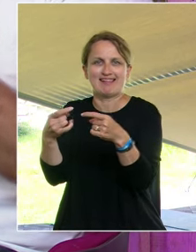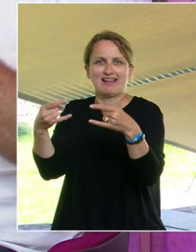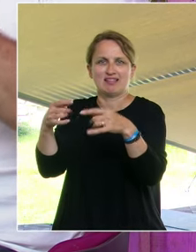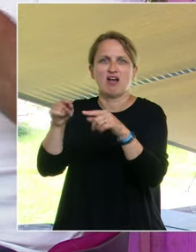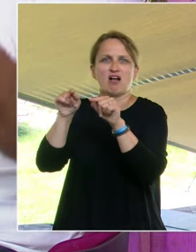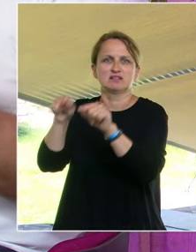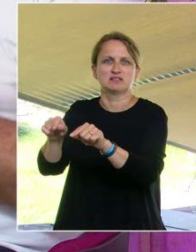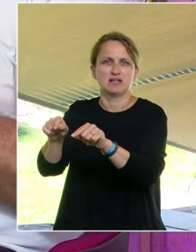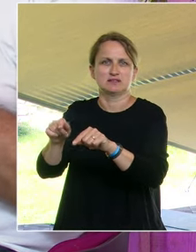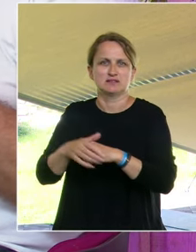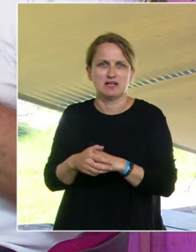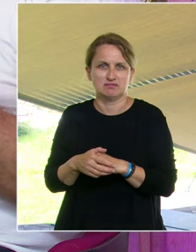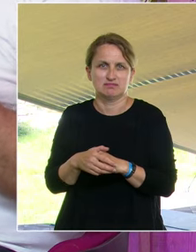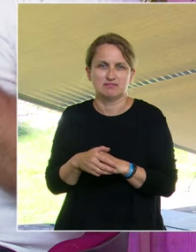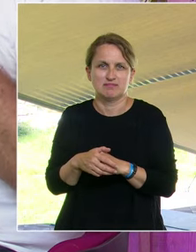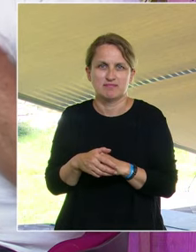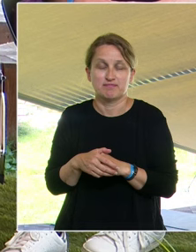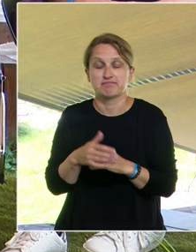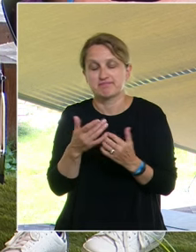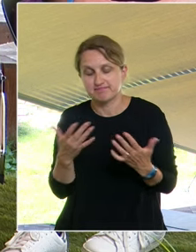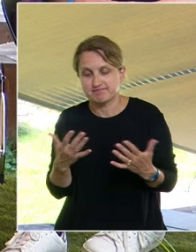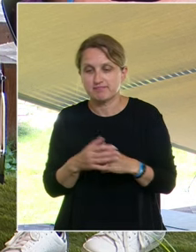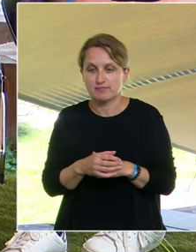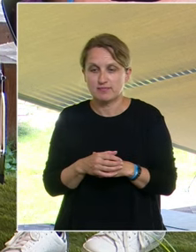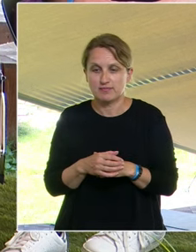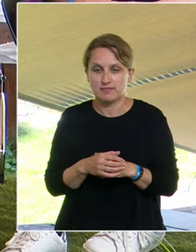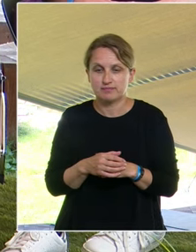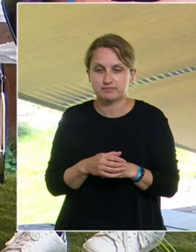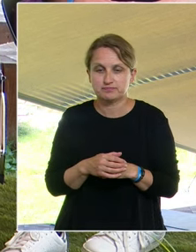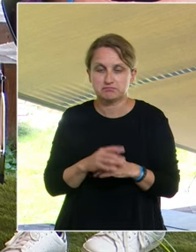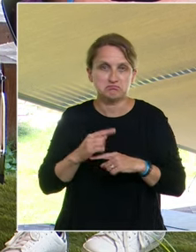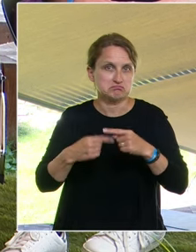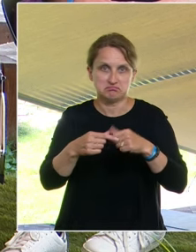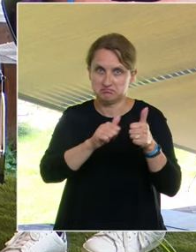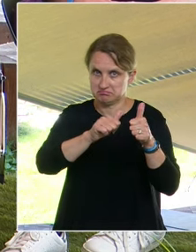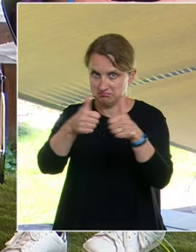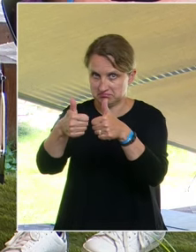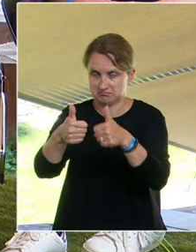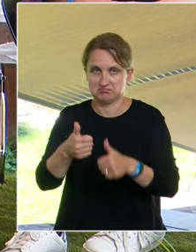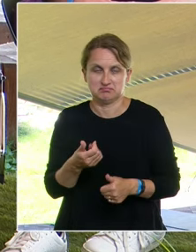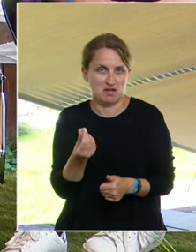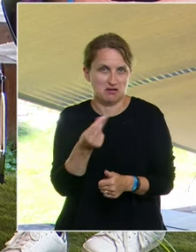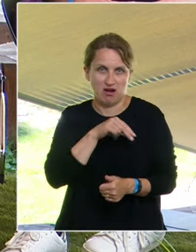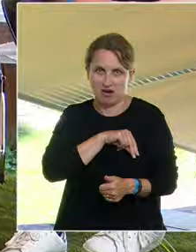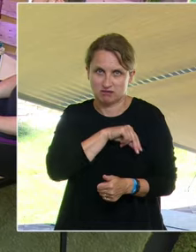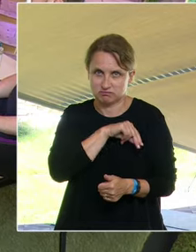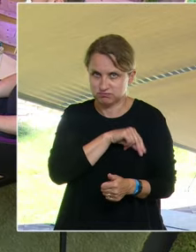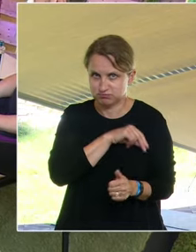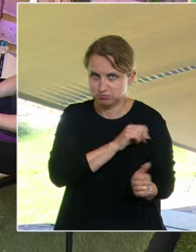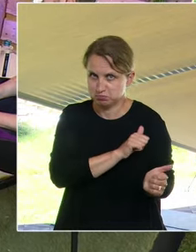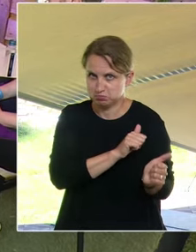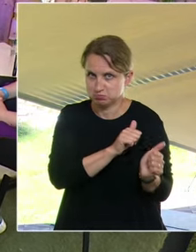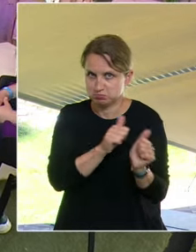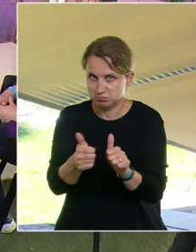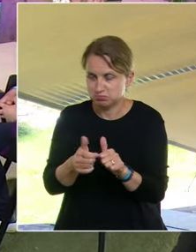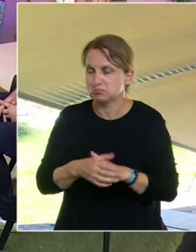with real artists. They take time to get into them. Anyway, so it went super well. Everyone made tons of money, which is you know, one thing that